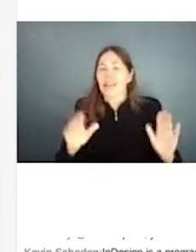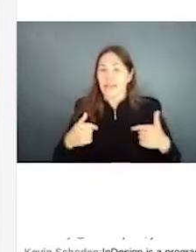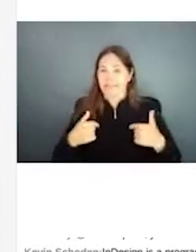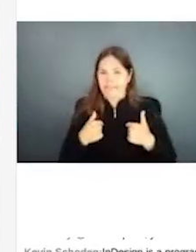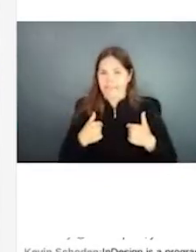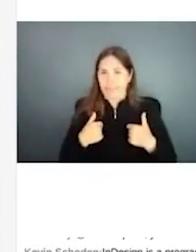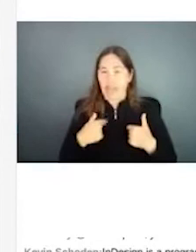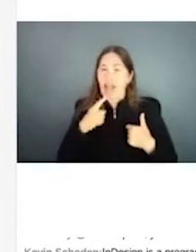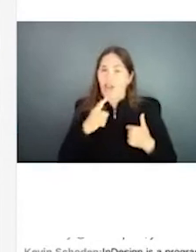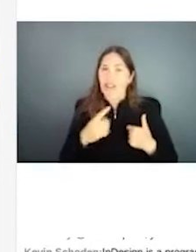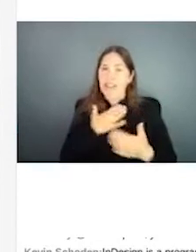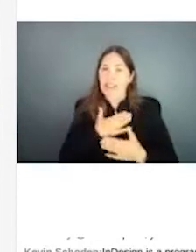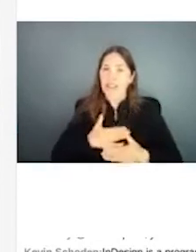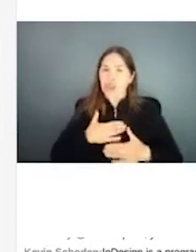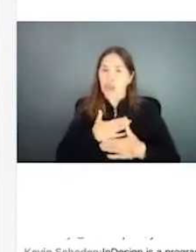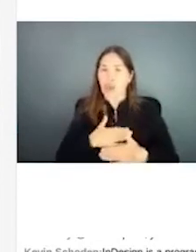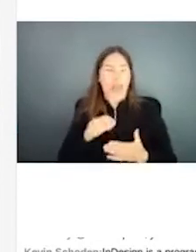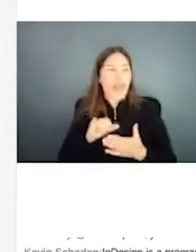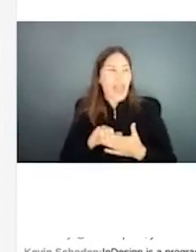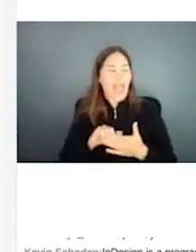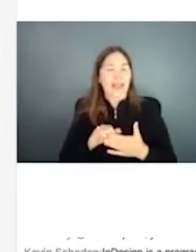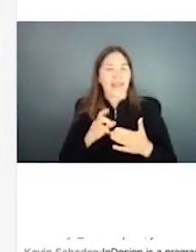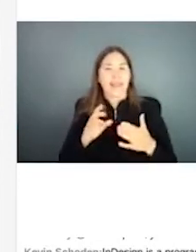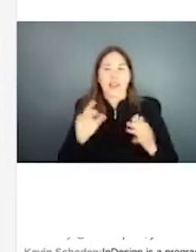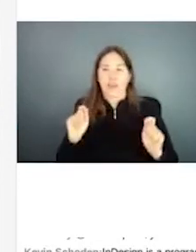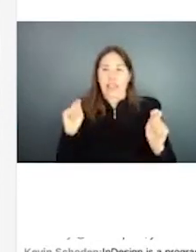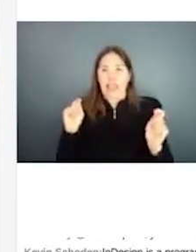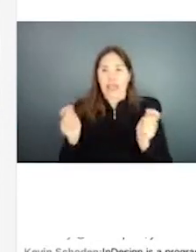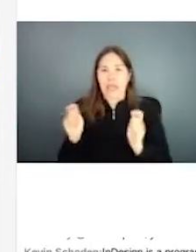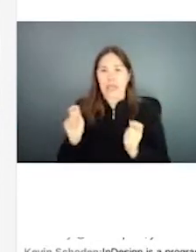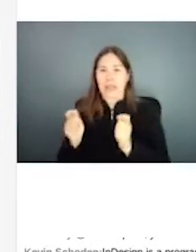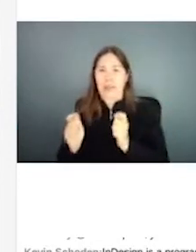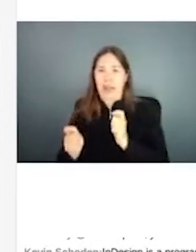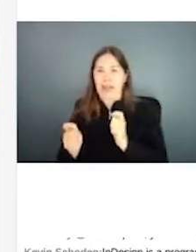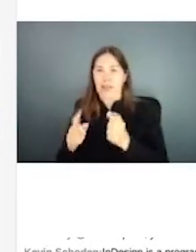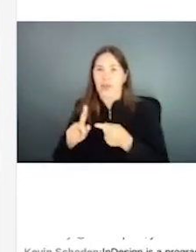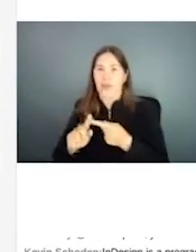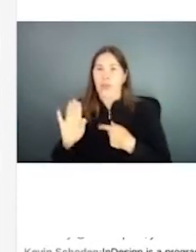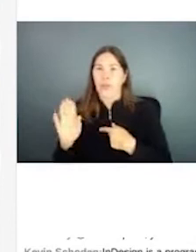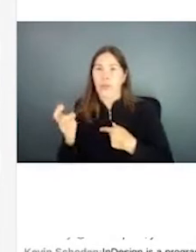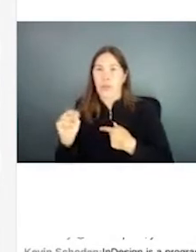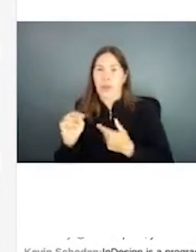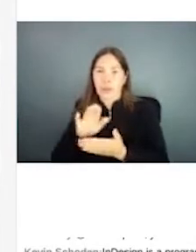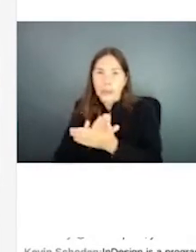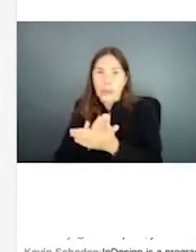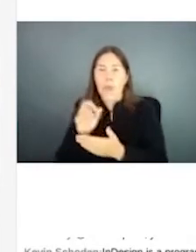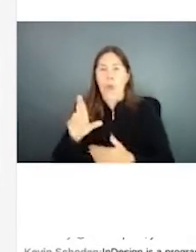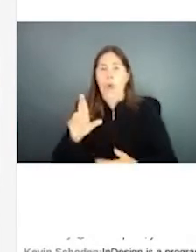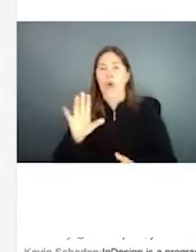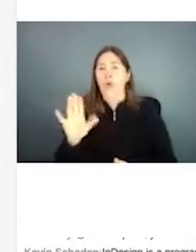particularly enjoy that there is room to customize this to your school or your